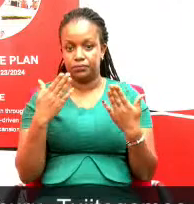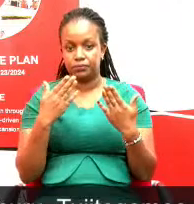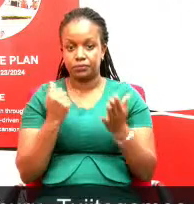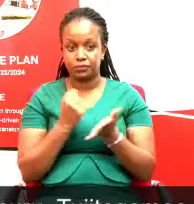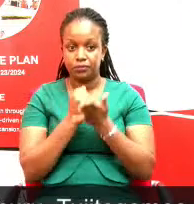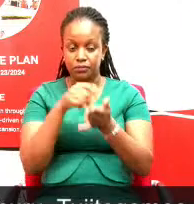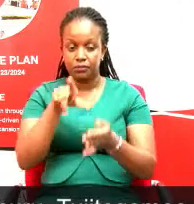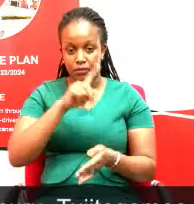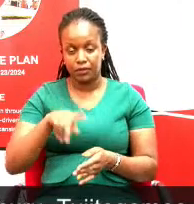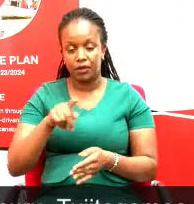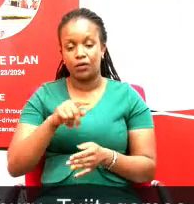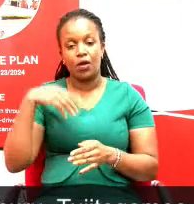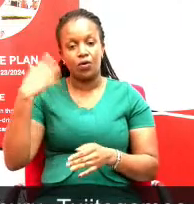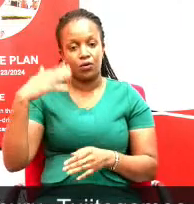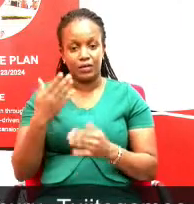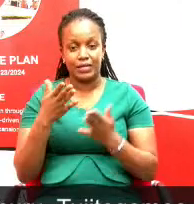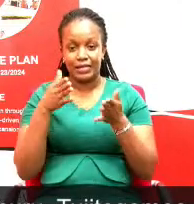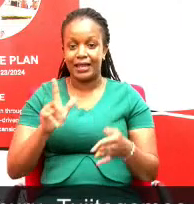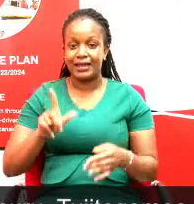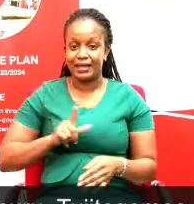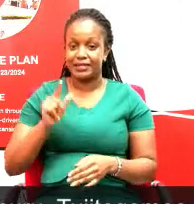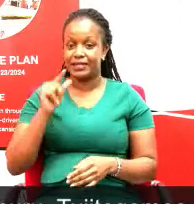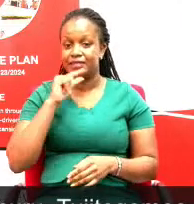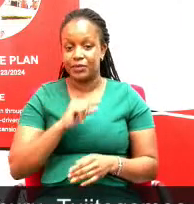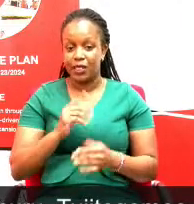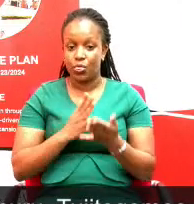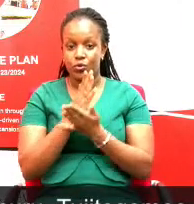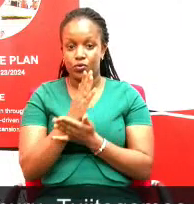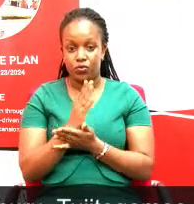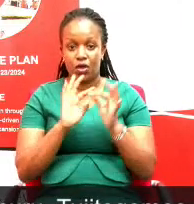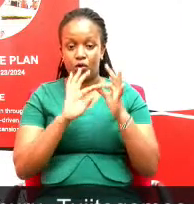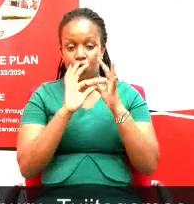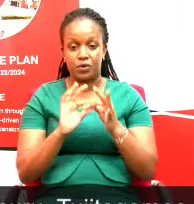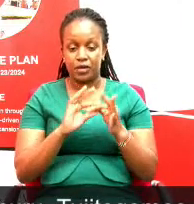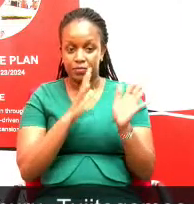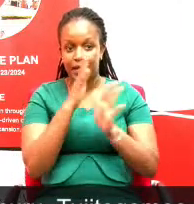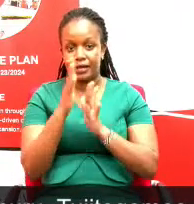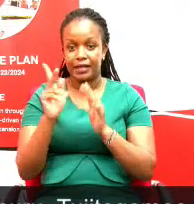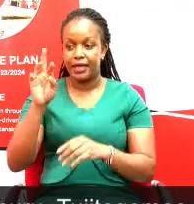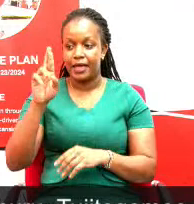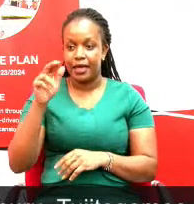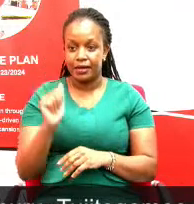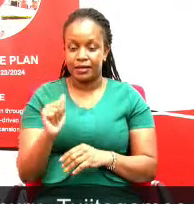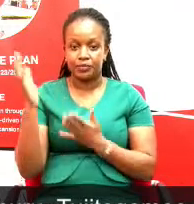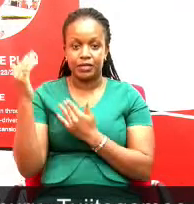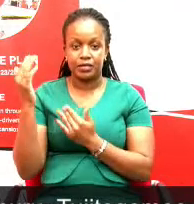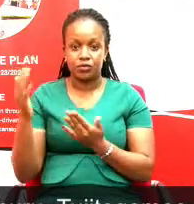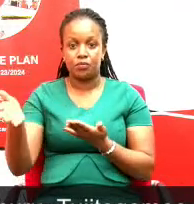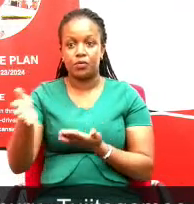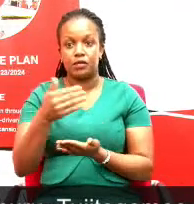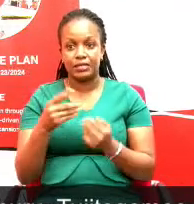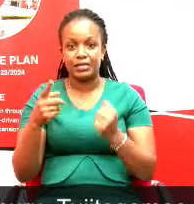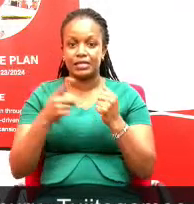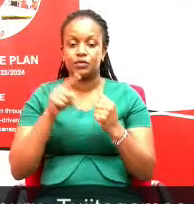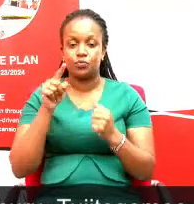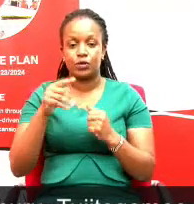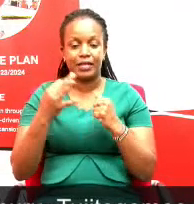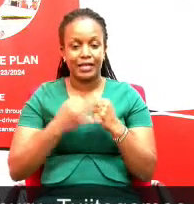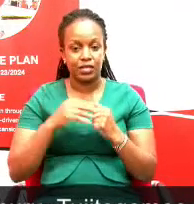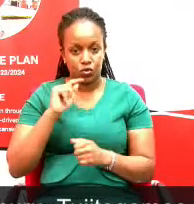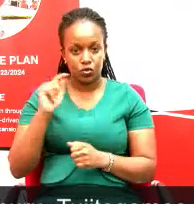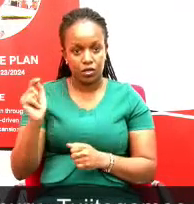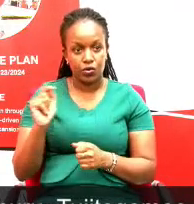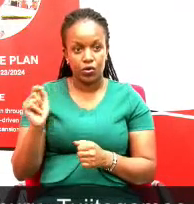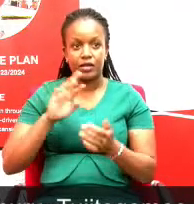always available. Ladies and gentlemen, through this corporate plan, KRA is expected to mobilize 6.8 trillion in tax